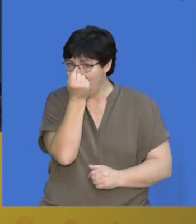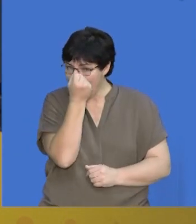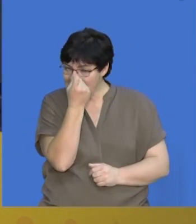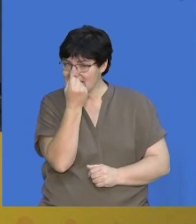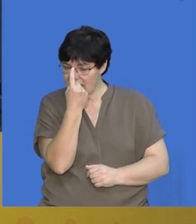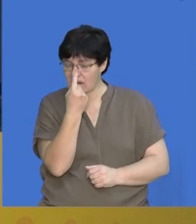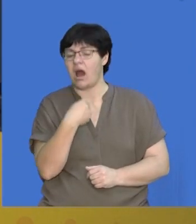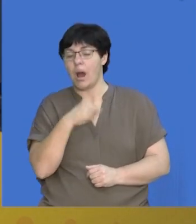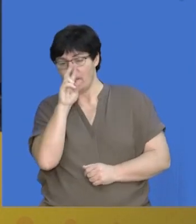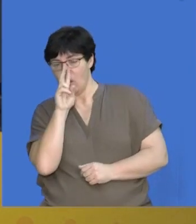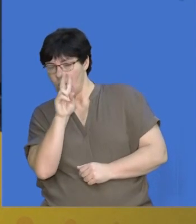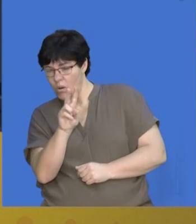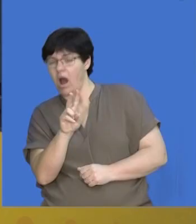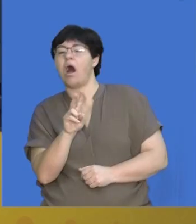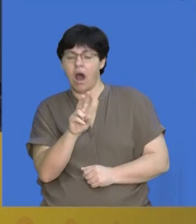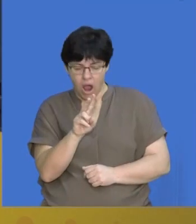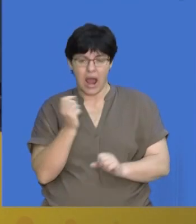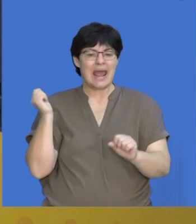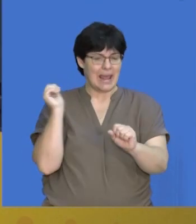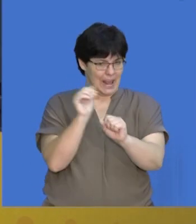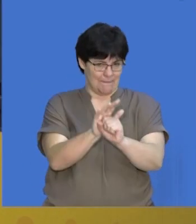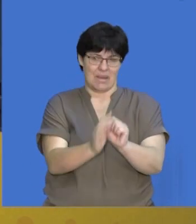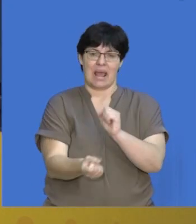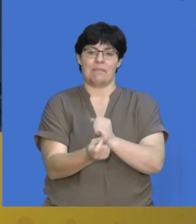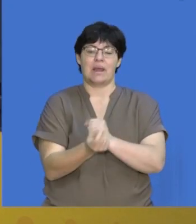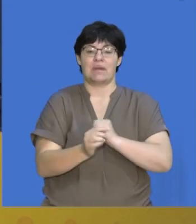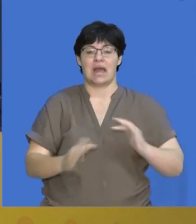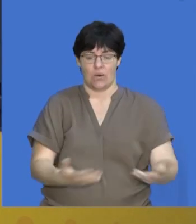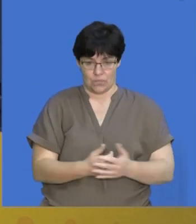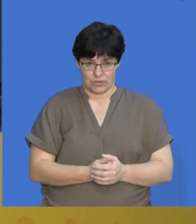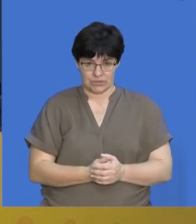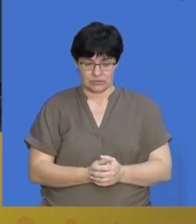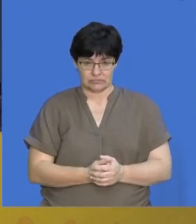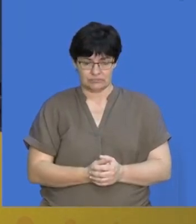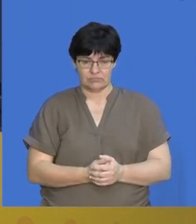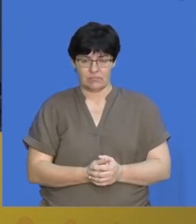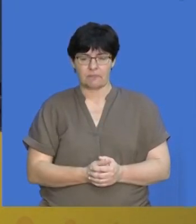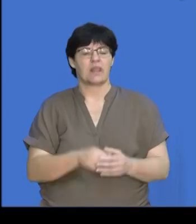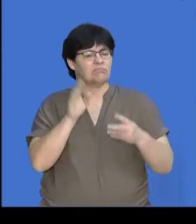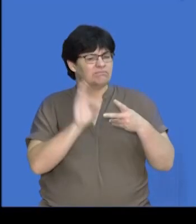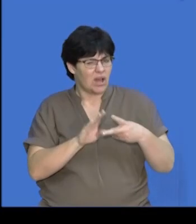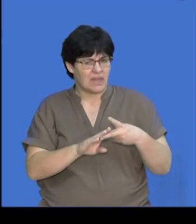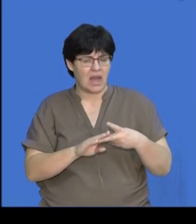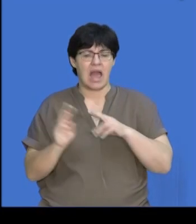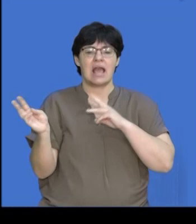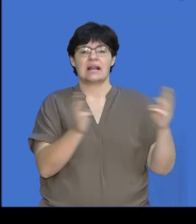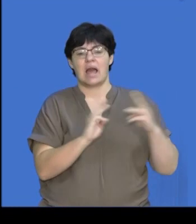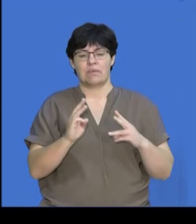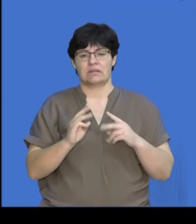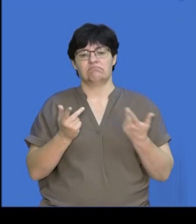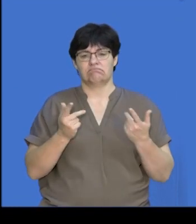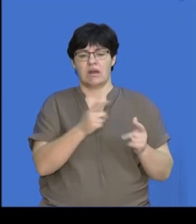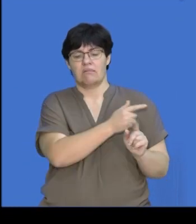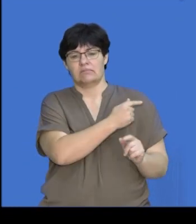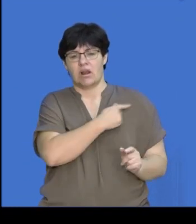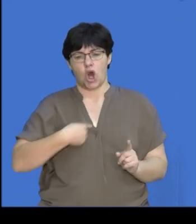they should be looking at how these impacts occur. Let's look at another climate and weather question.